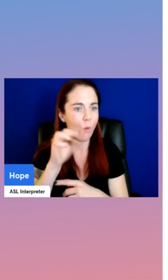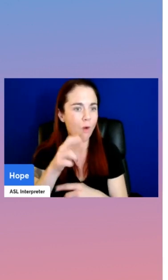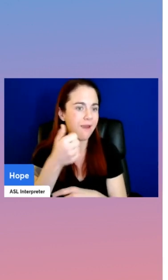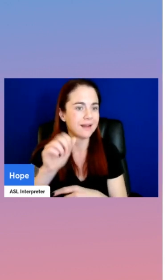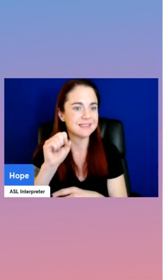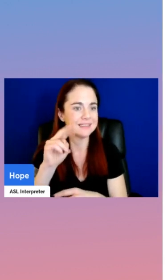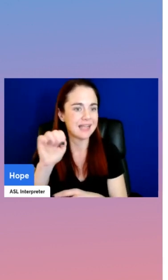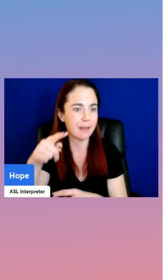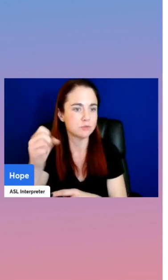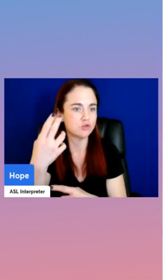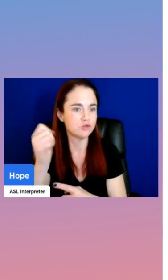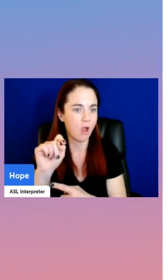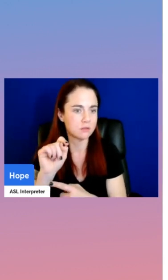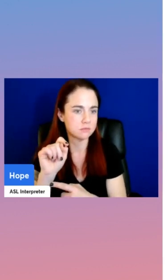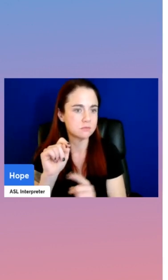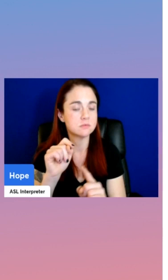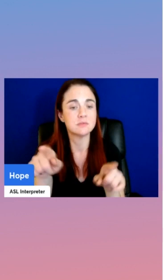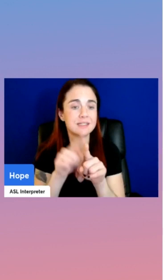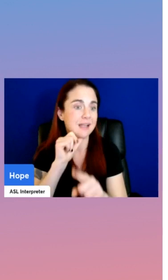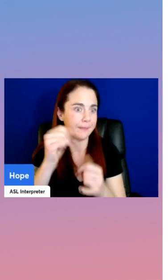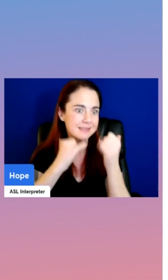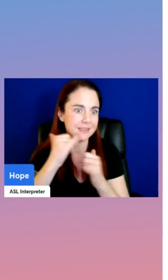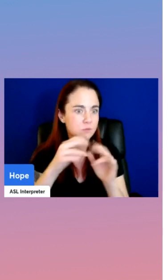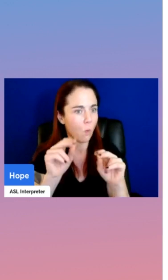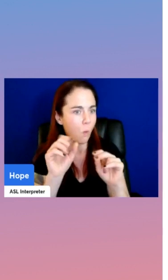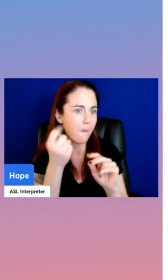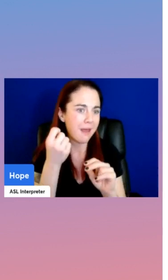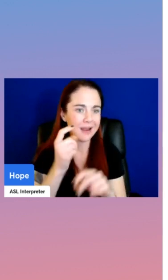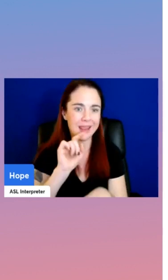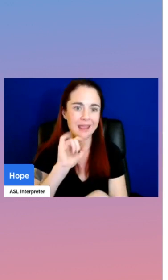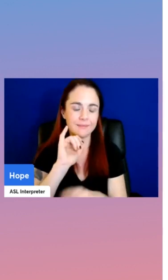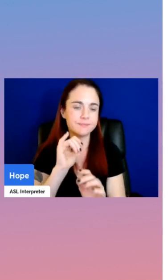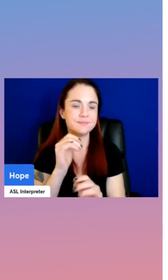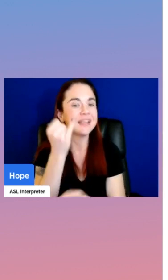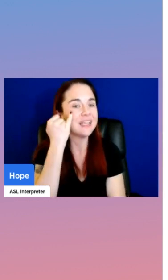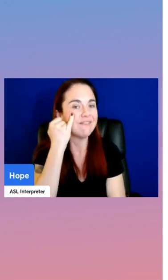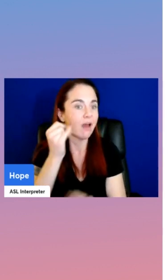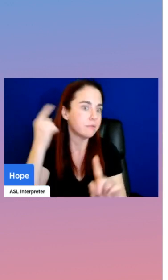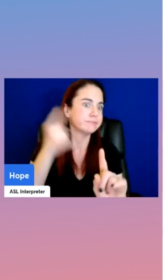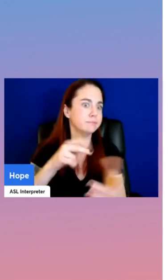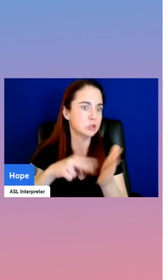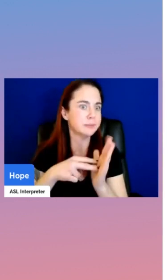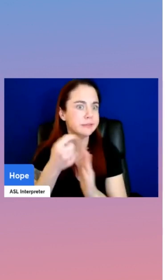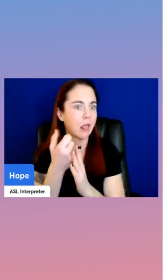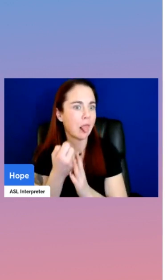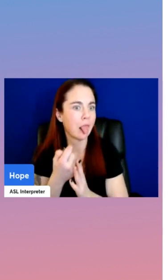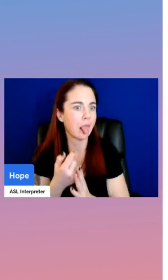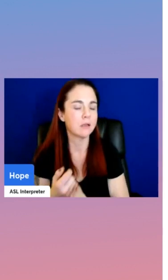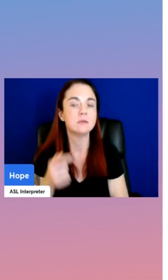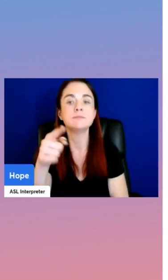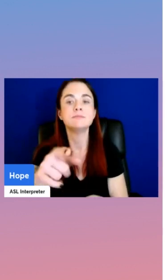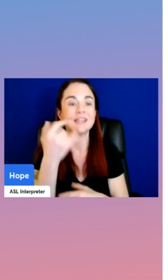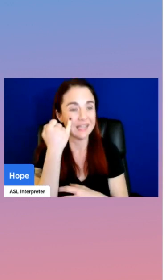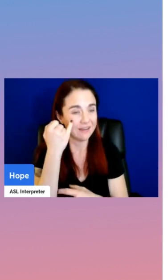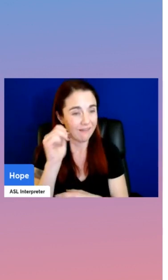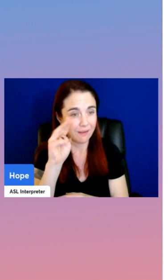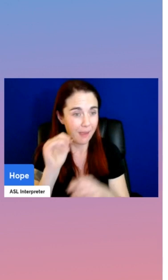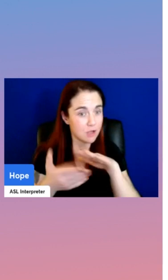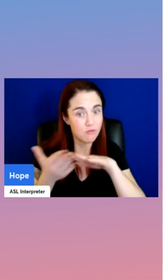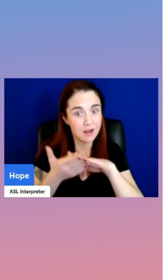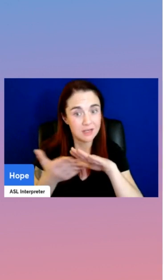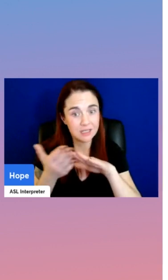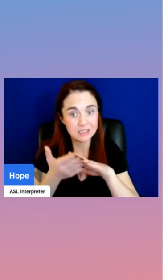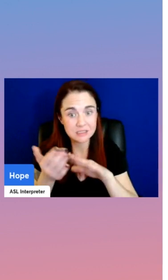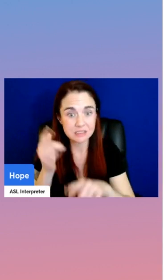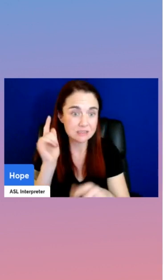and also not mistaken but malicious deletions. You define a retention period, and if an AMI or an EBS volume has been deleted within